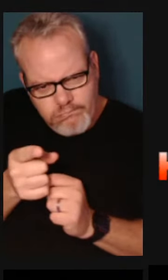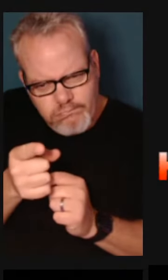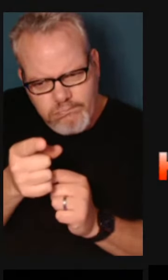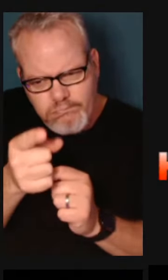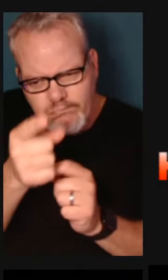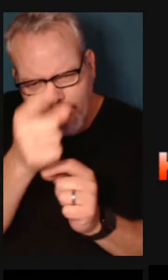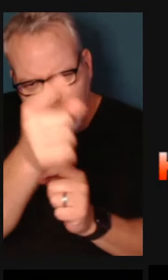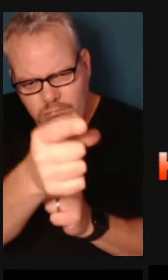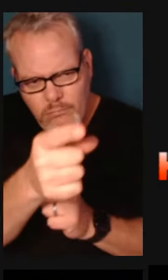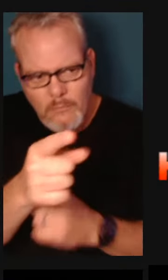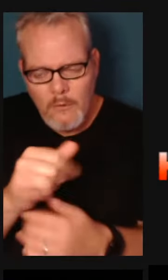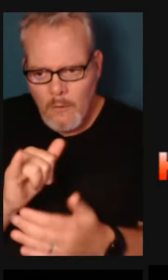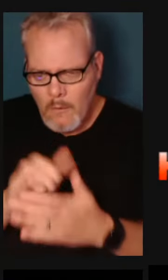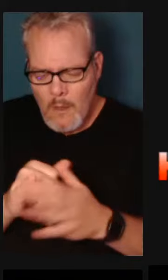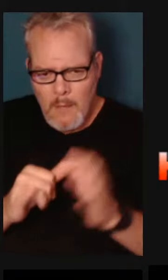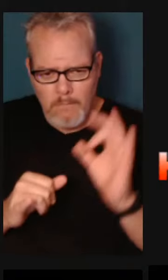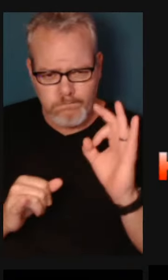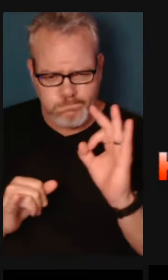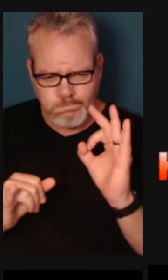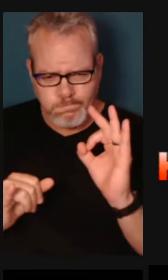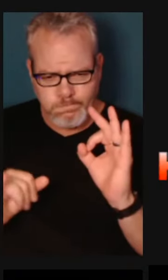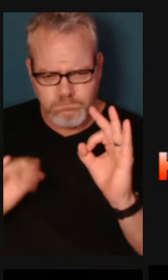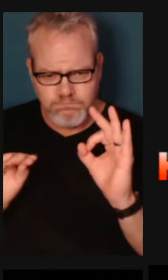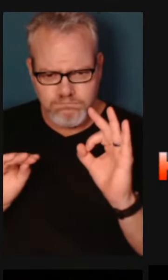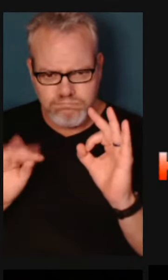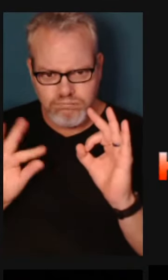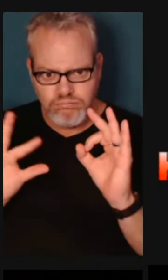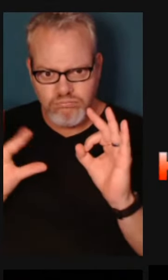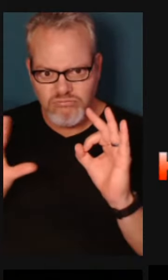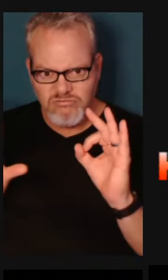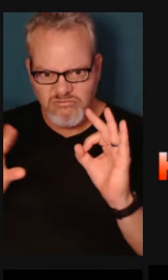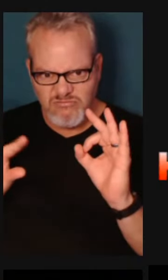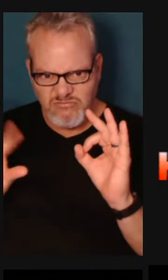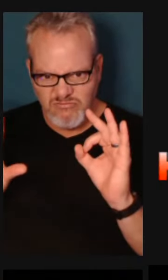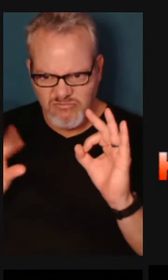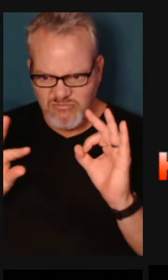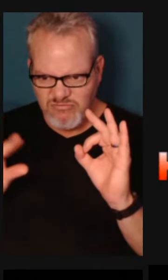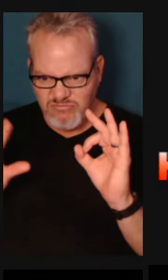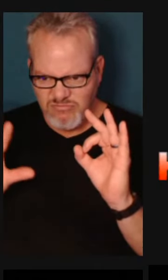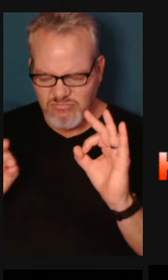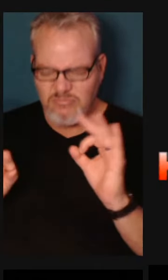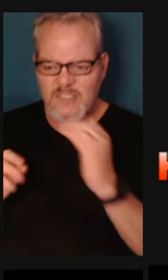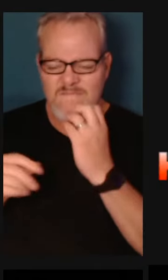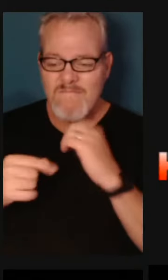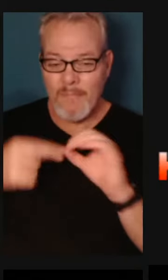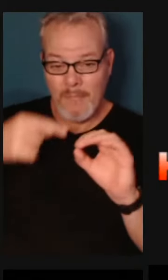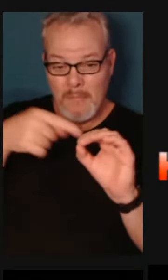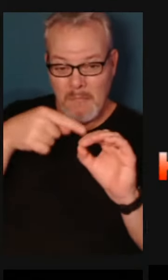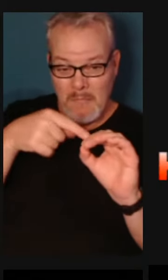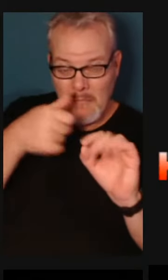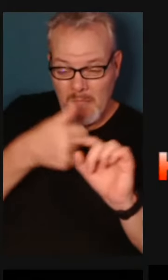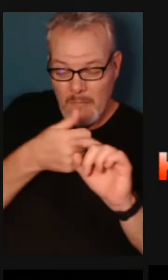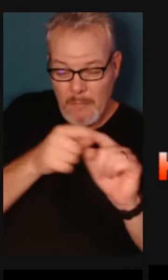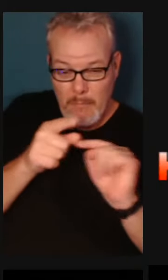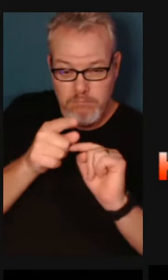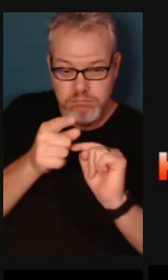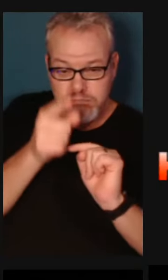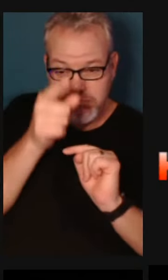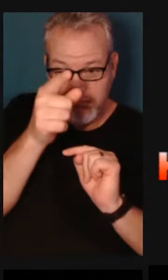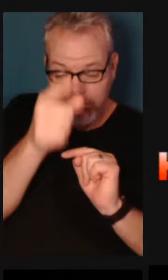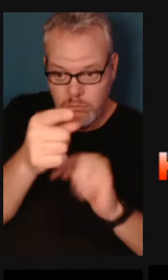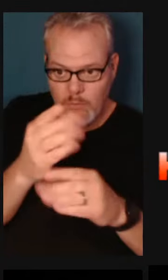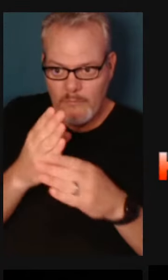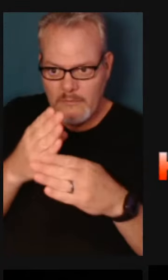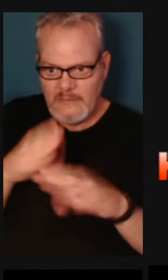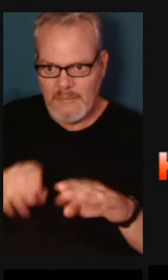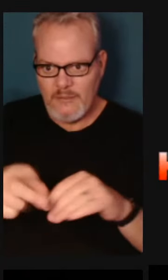last time, it did so. It looks like maybe towards the back, that was back to, right? And split into two fountains rather than having